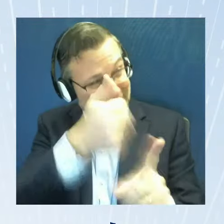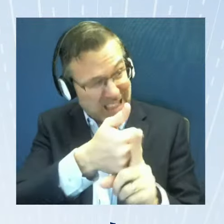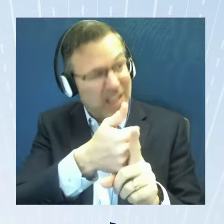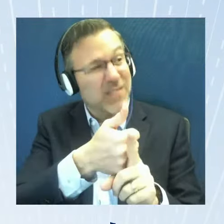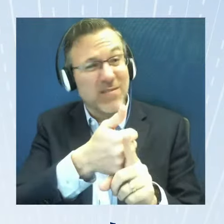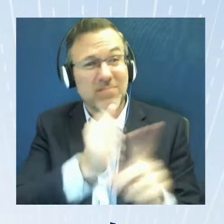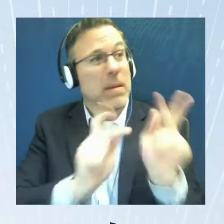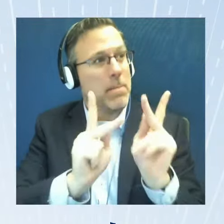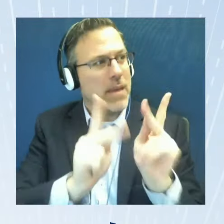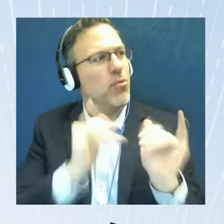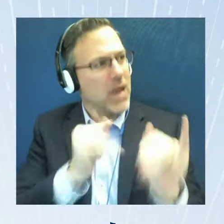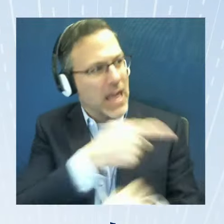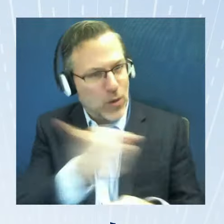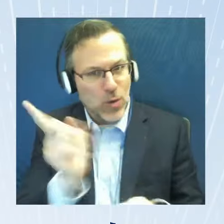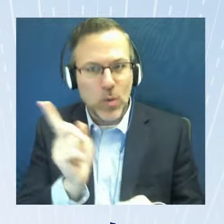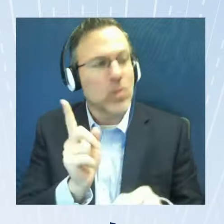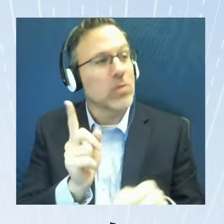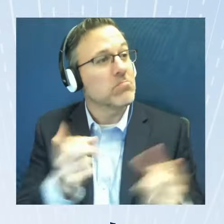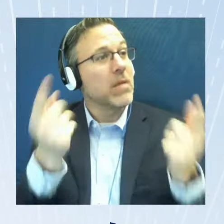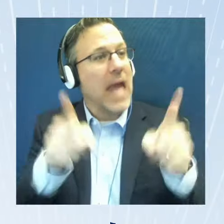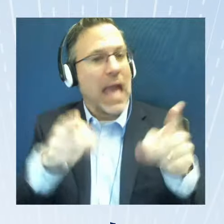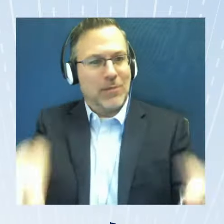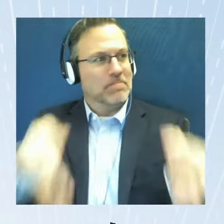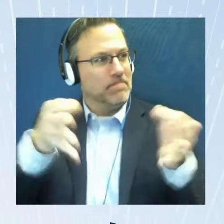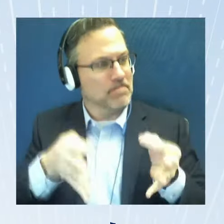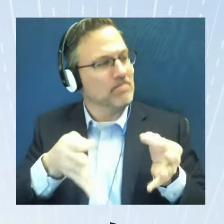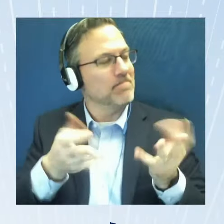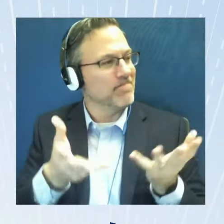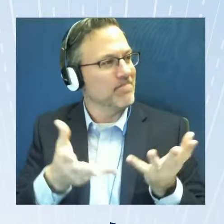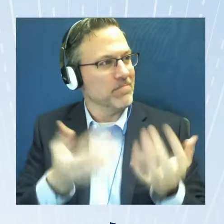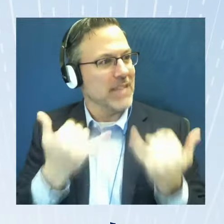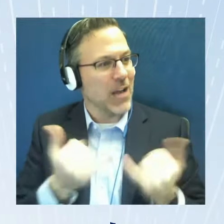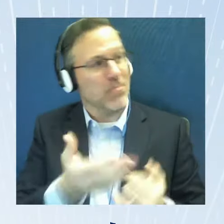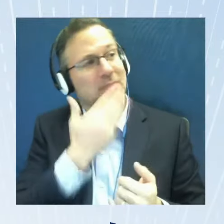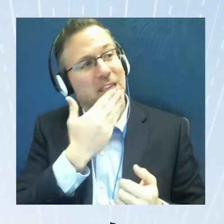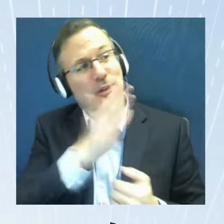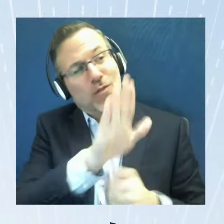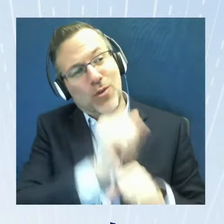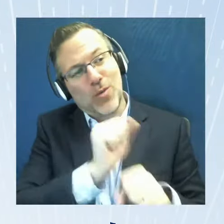happening sooner than many thought were possible. So thank you for your hand in that.